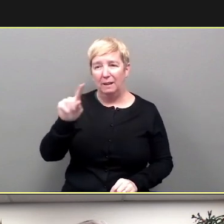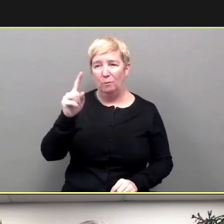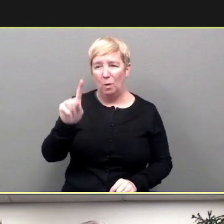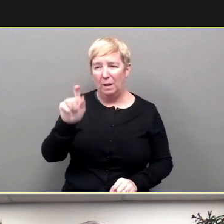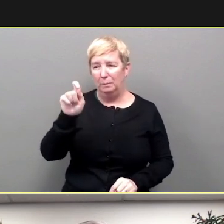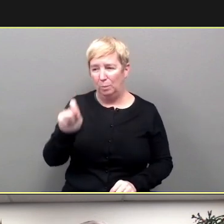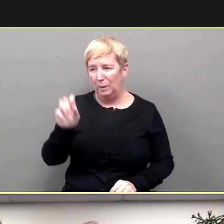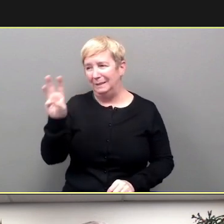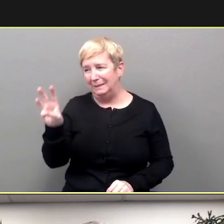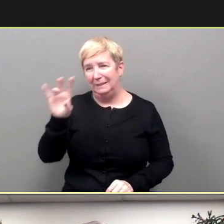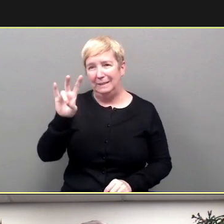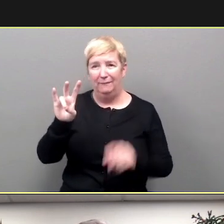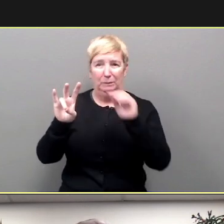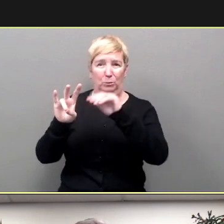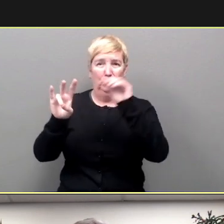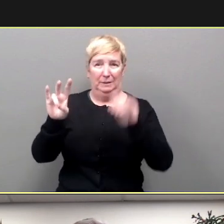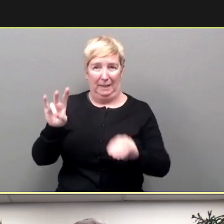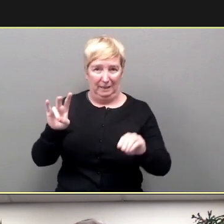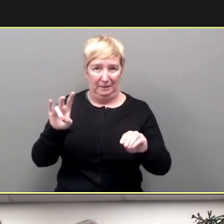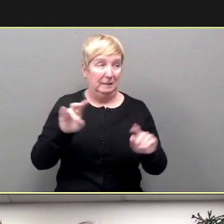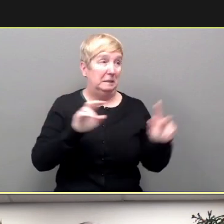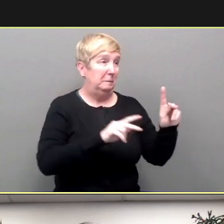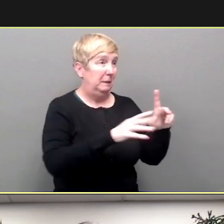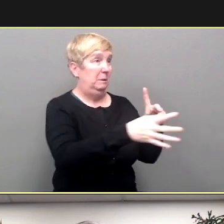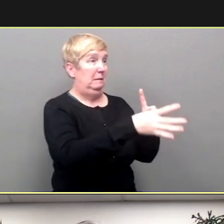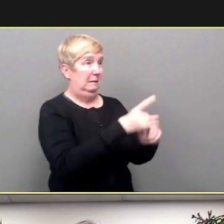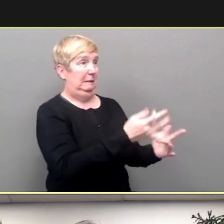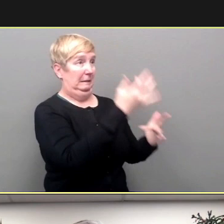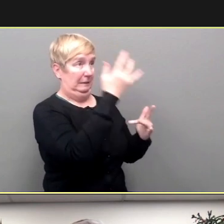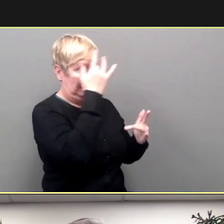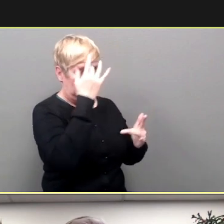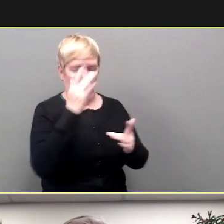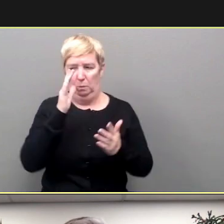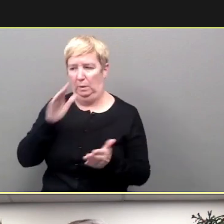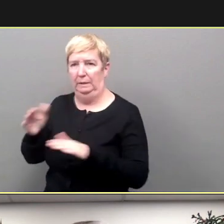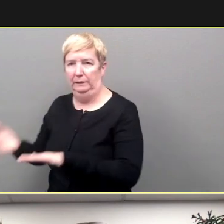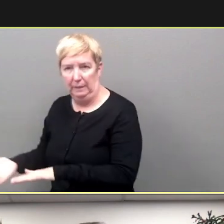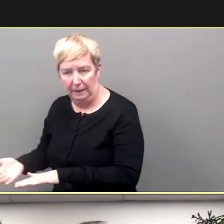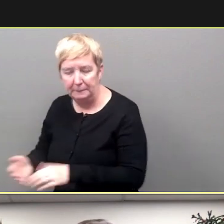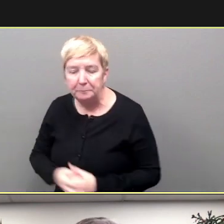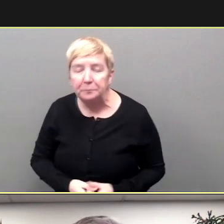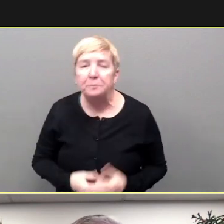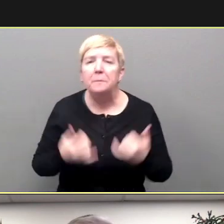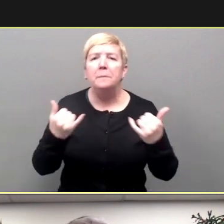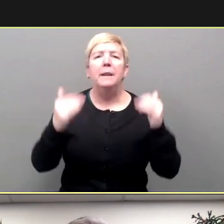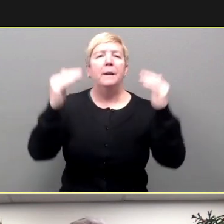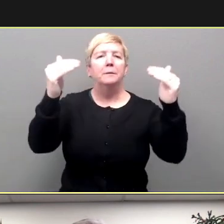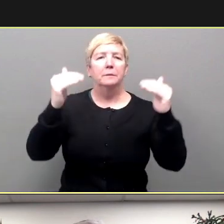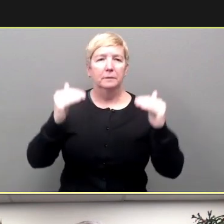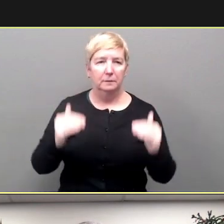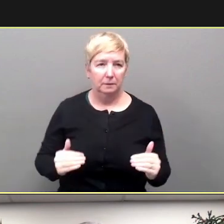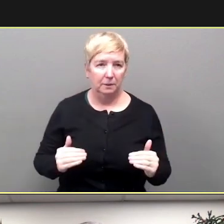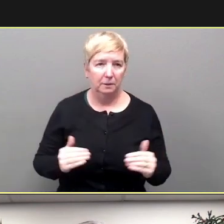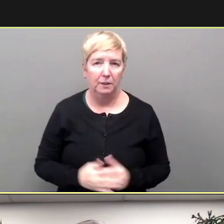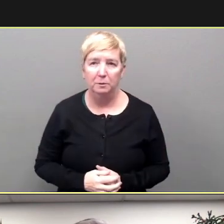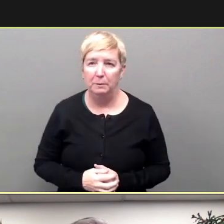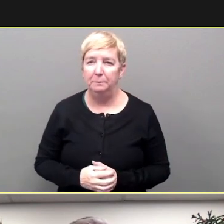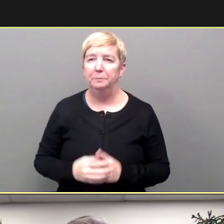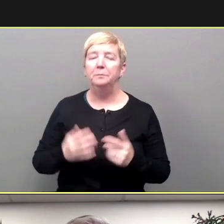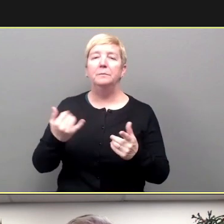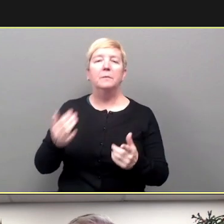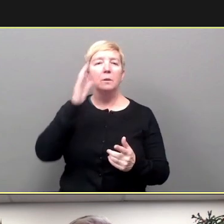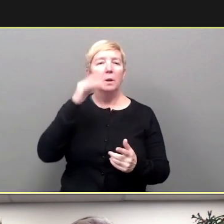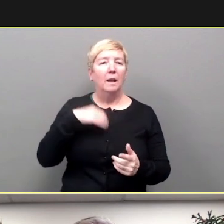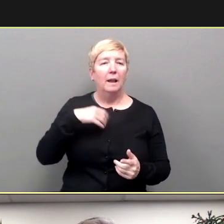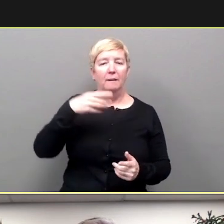1.67% of cases right now. And now I think we're going to, if we go to the next slide, next we have Laura Parahon to give an